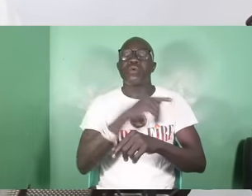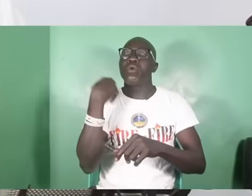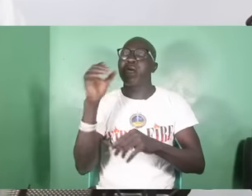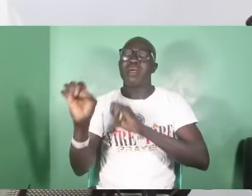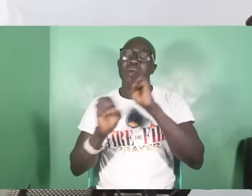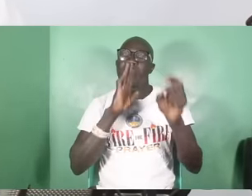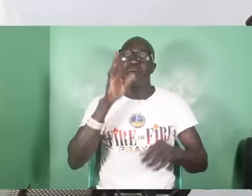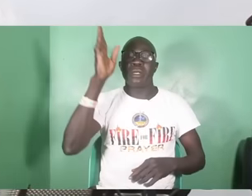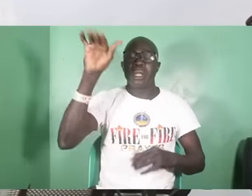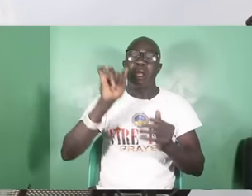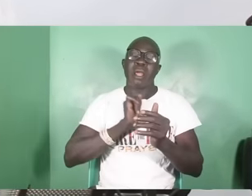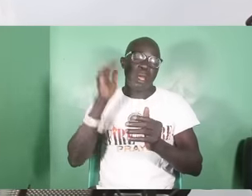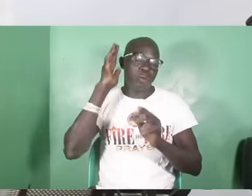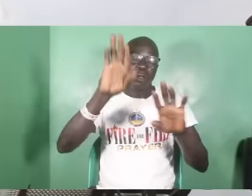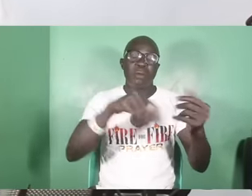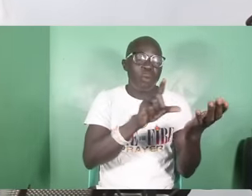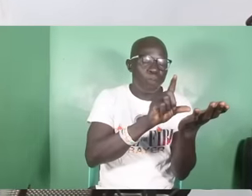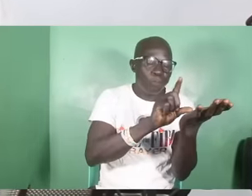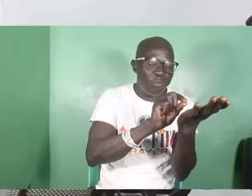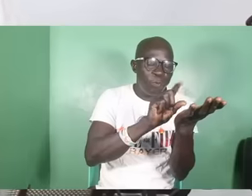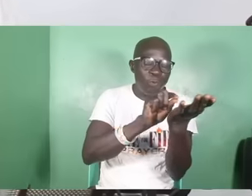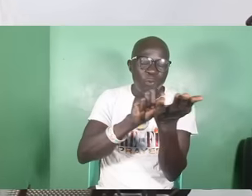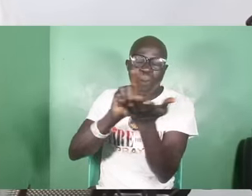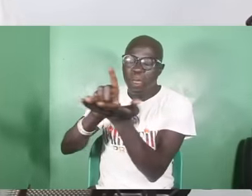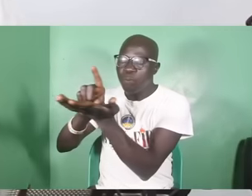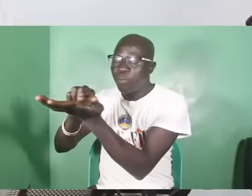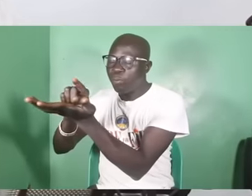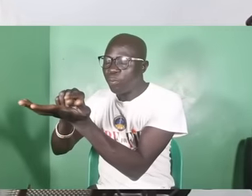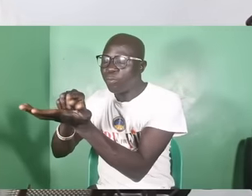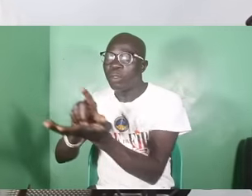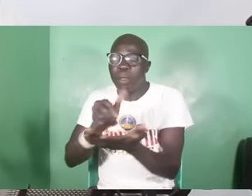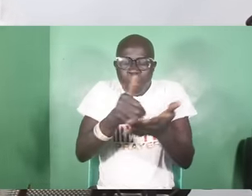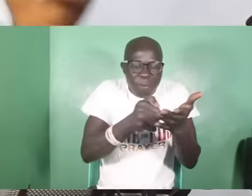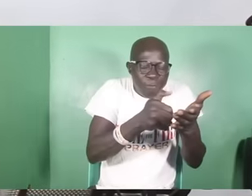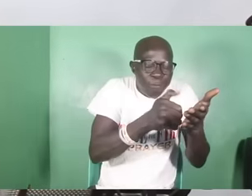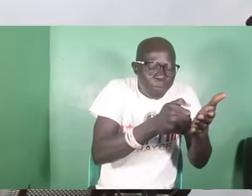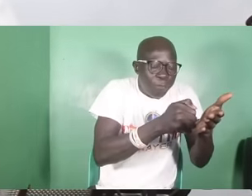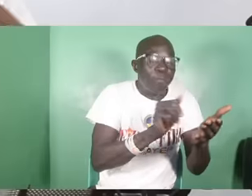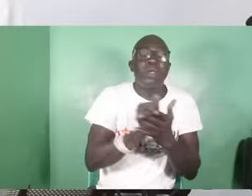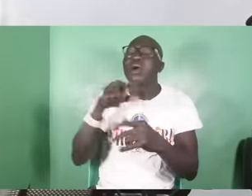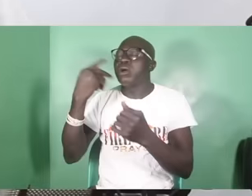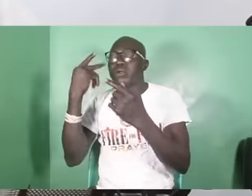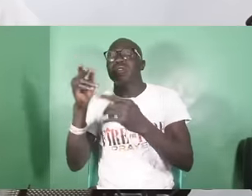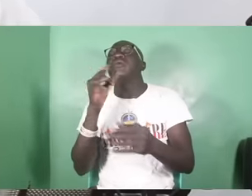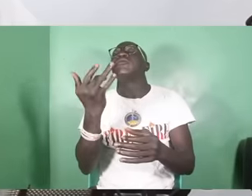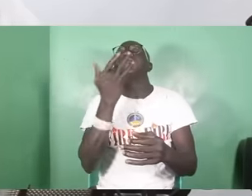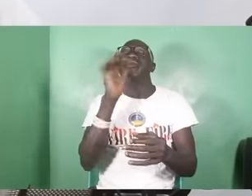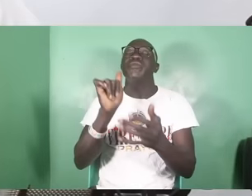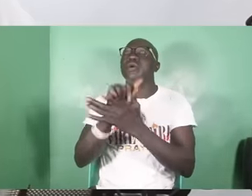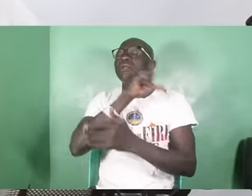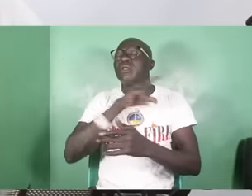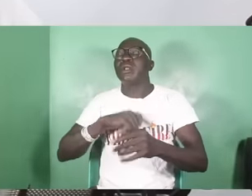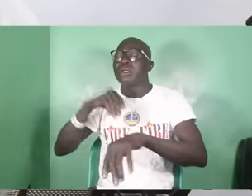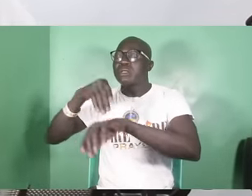pata so that is there ma fun ni perfume I'll give you perfume bene yes ma fi le olowo I'll give to you ogbodo kan ojure you must receive favor oluwa ran